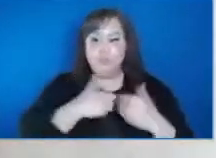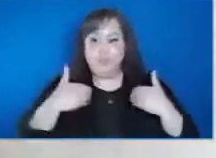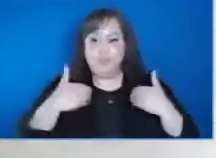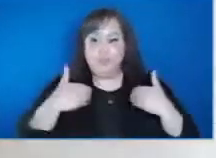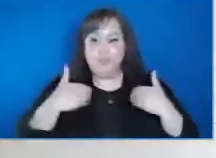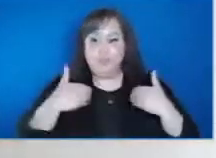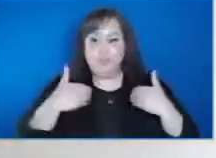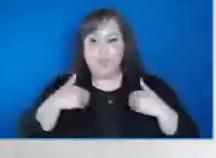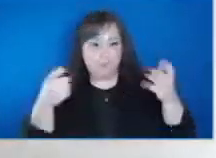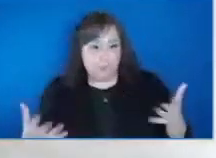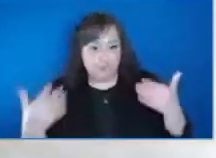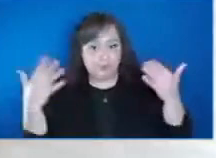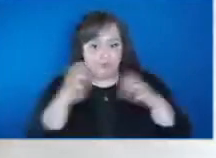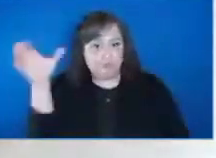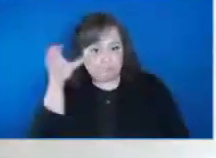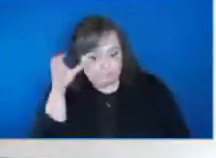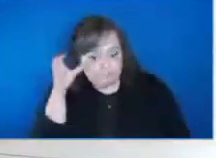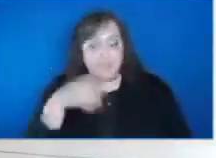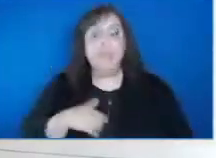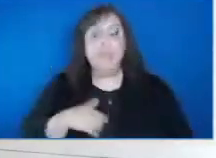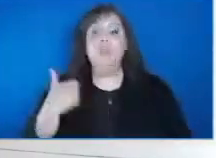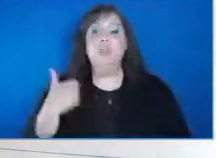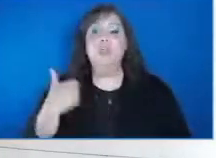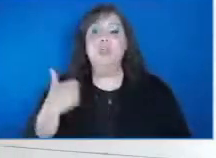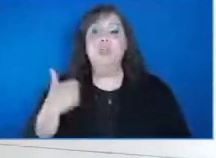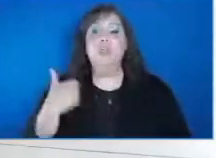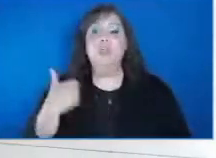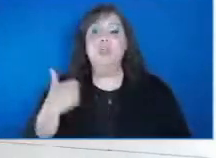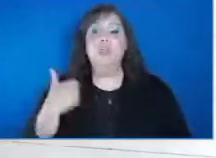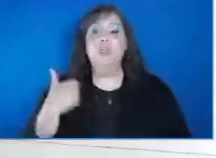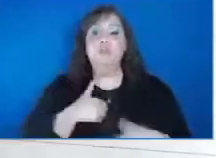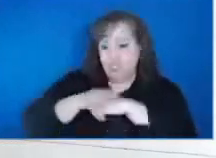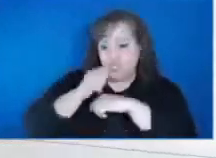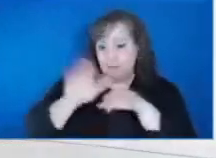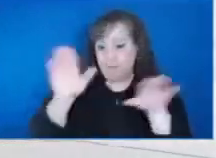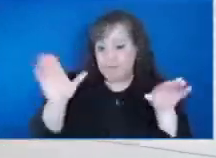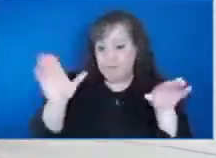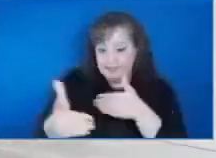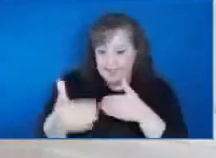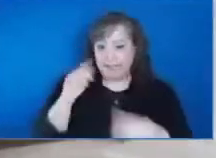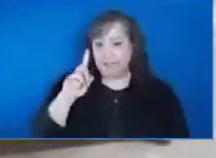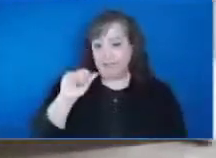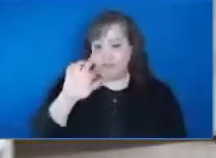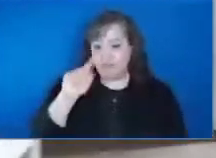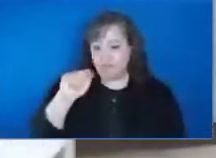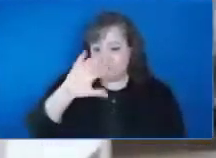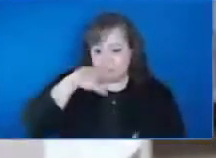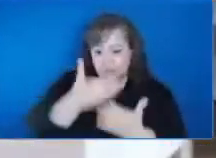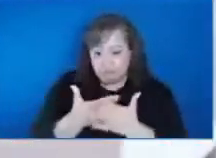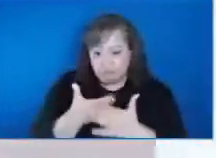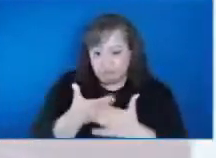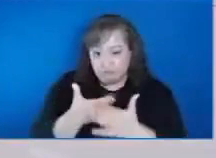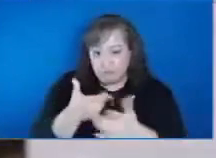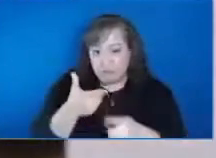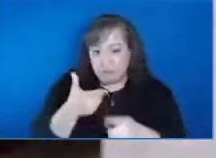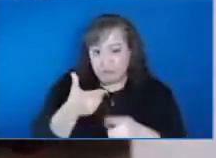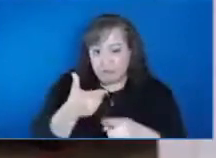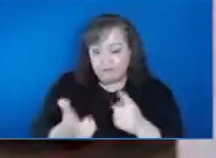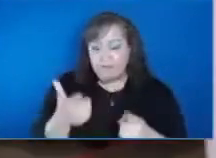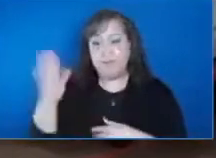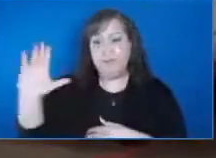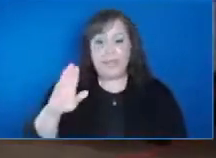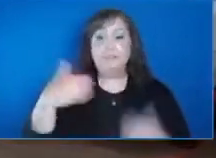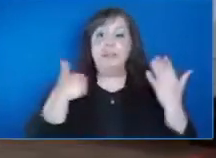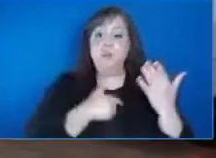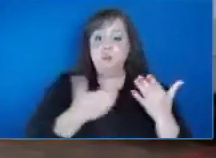the shipping container the DART came in from the Applied Physics Lab. And this is the hangar where the launch commentary will be tonight as